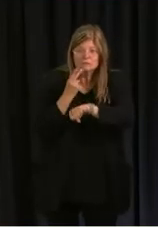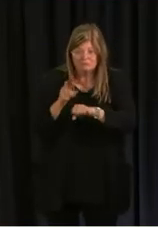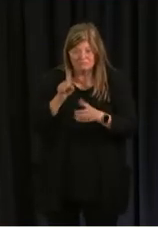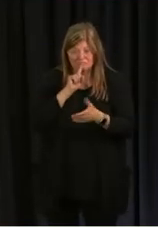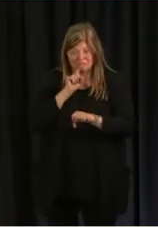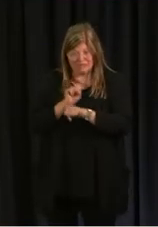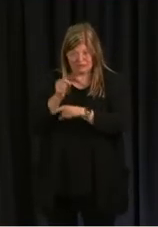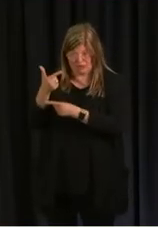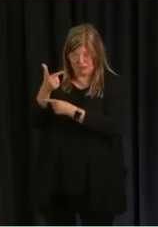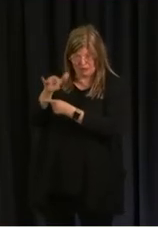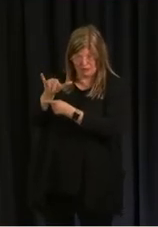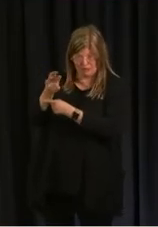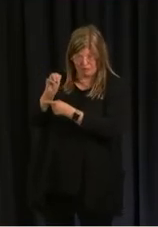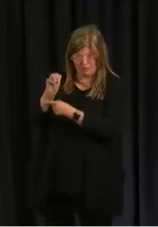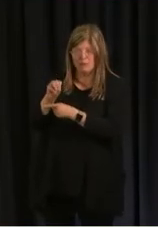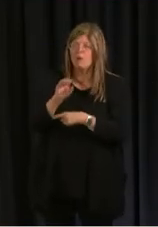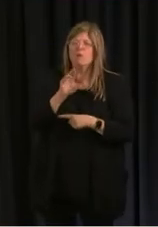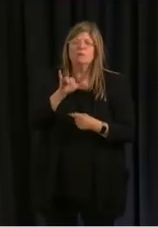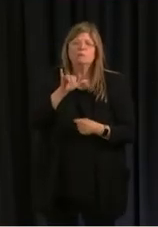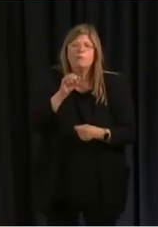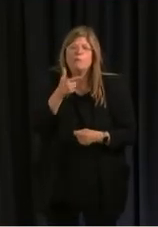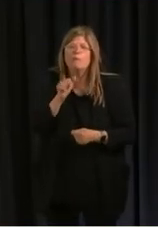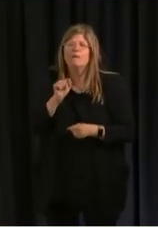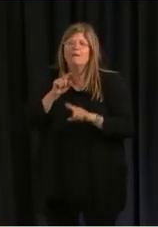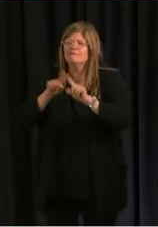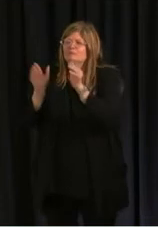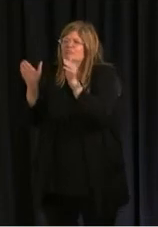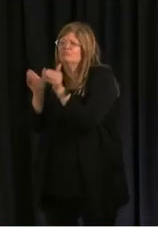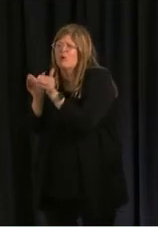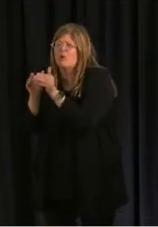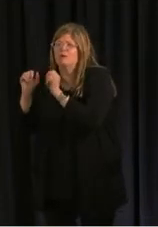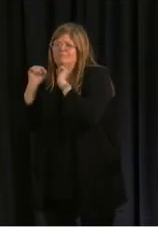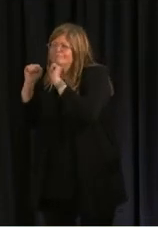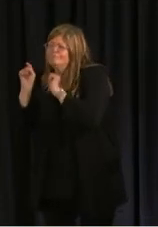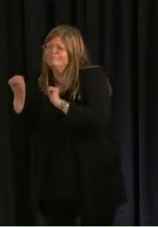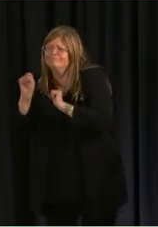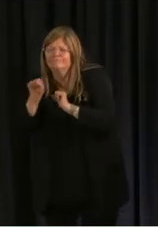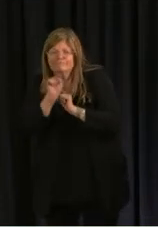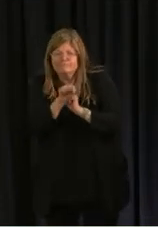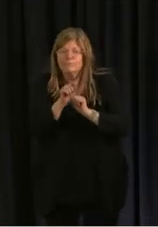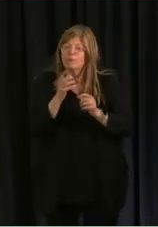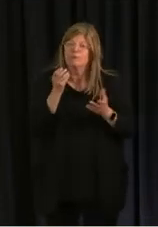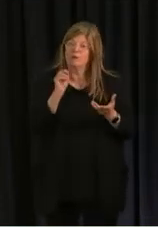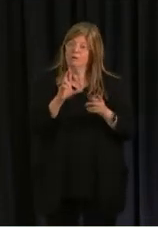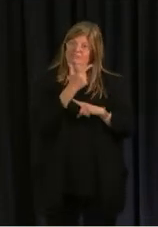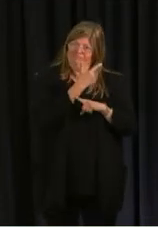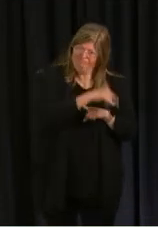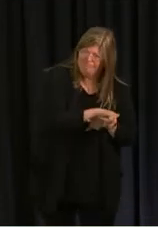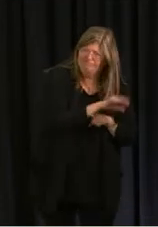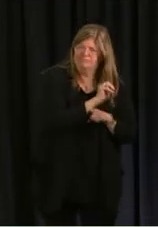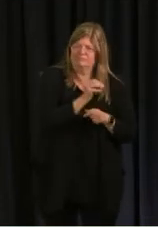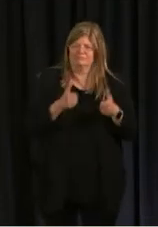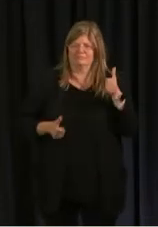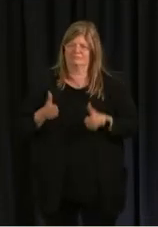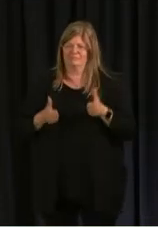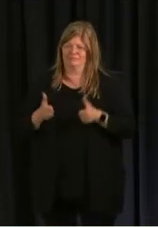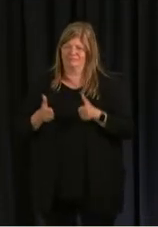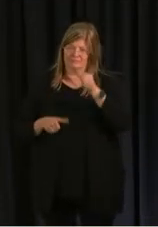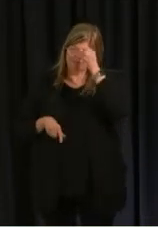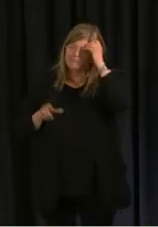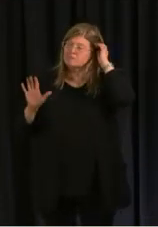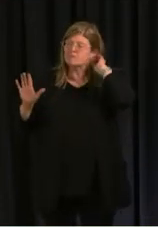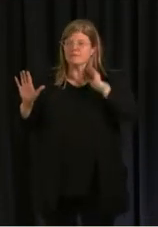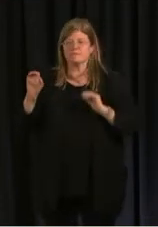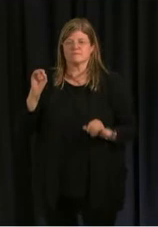in the coming days. So we just ask for fitness and gym owners to go and familiarize yourself with those